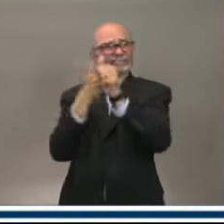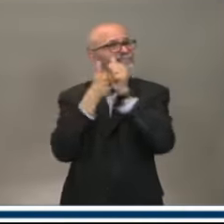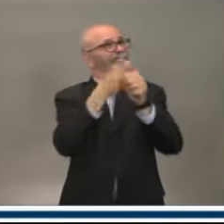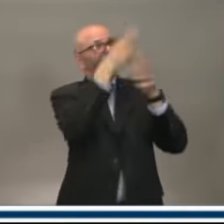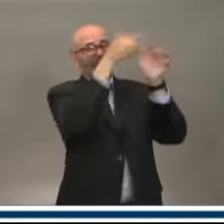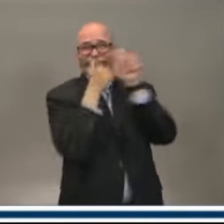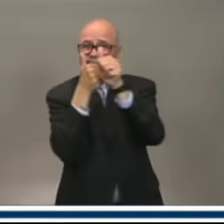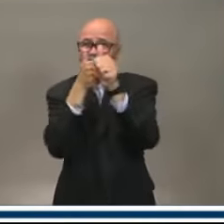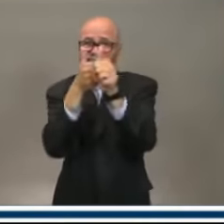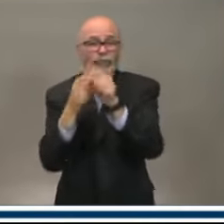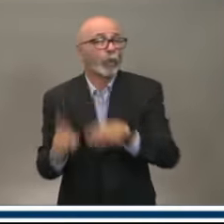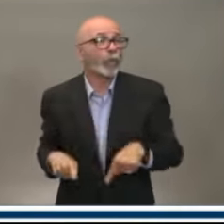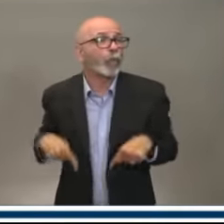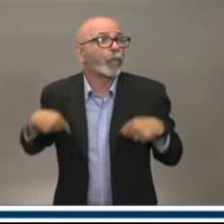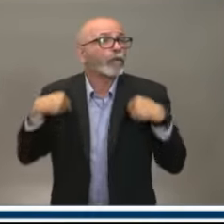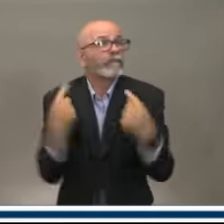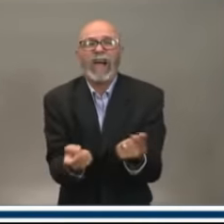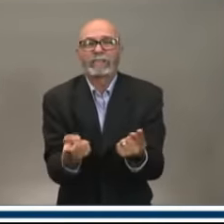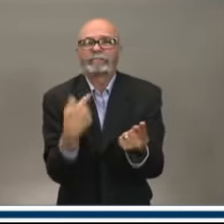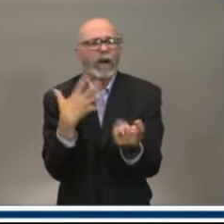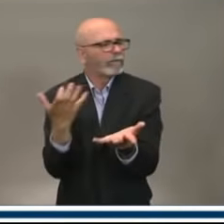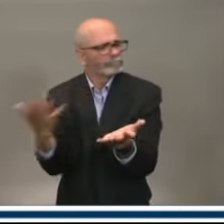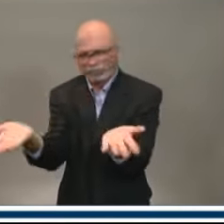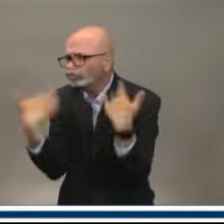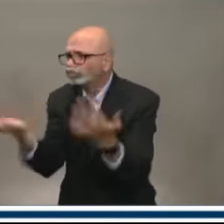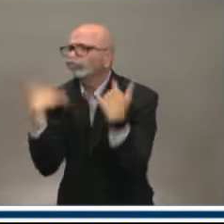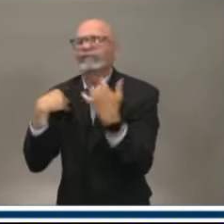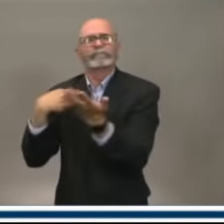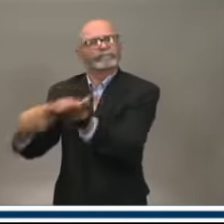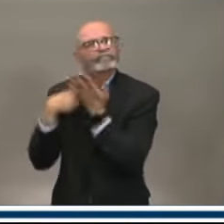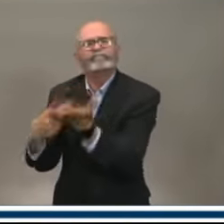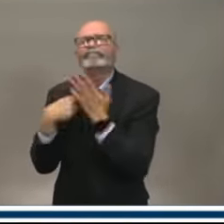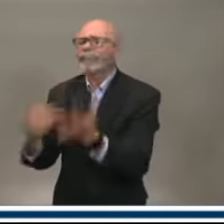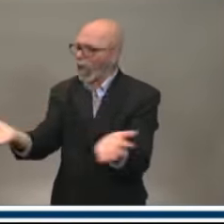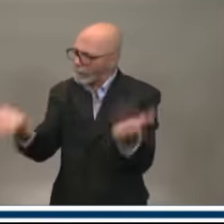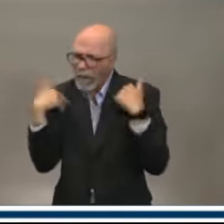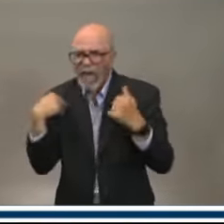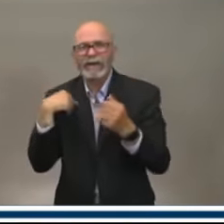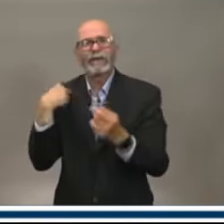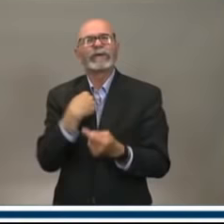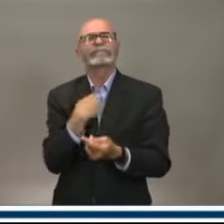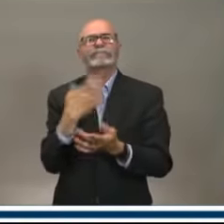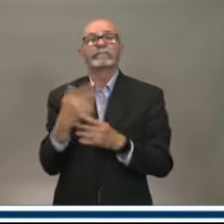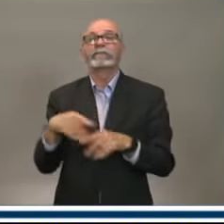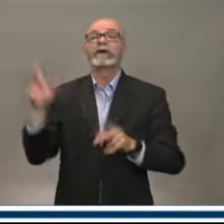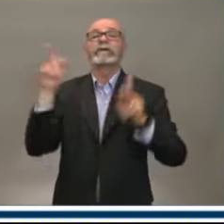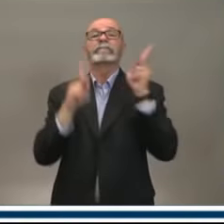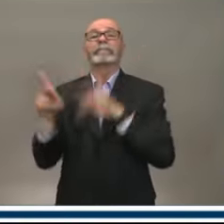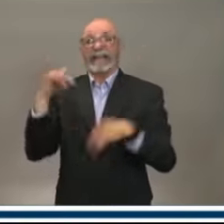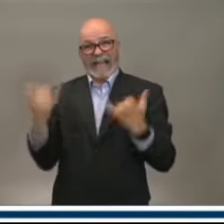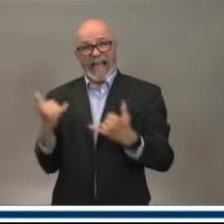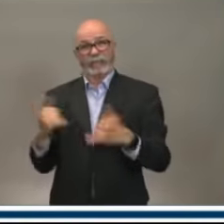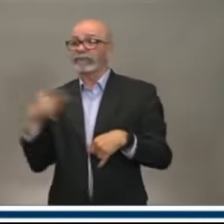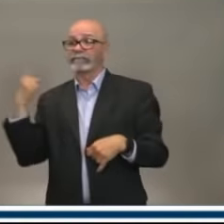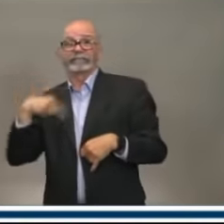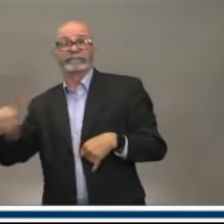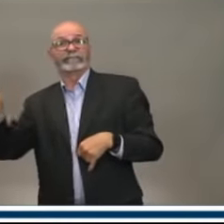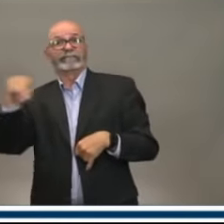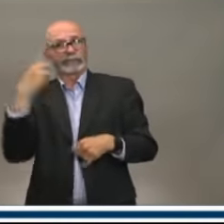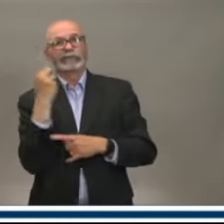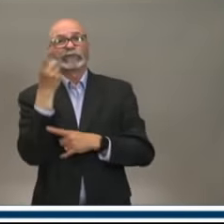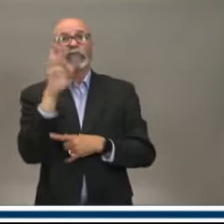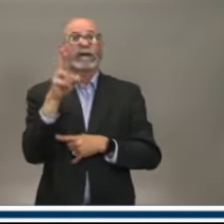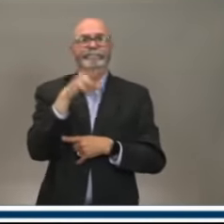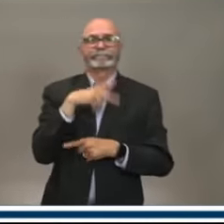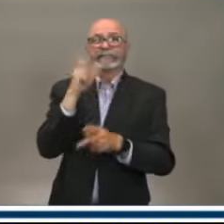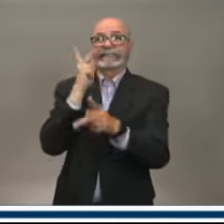as open, as transparent as I can be. To those who've suggested that Dr. Strang is keeping information from Nova Scotians, that